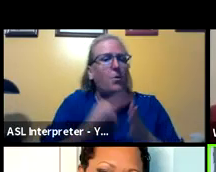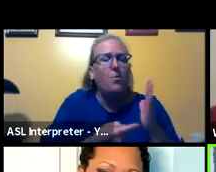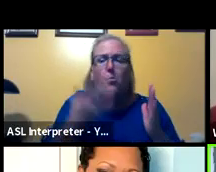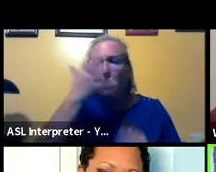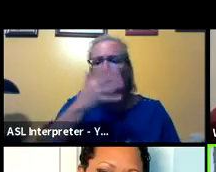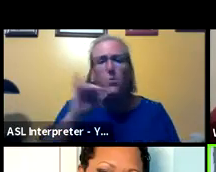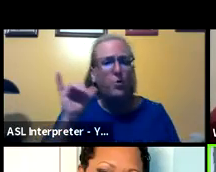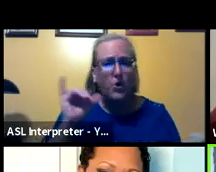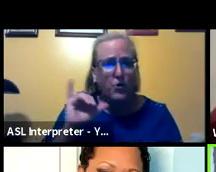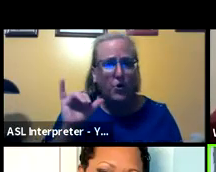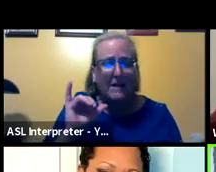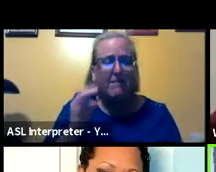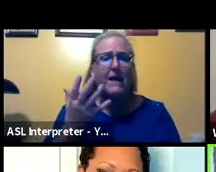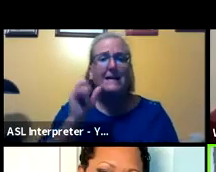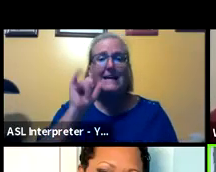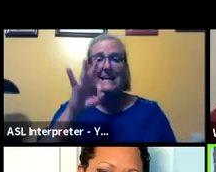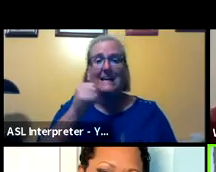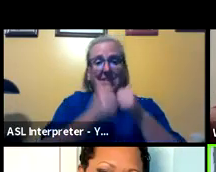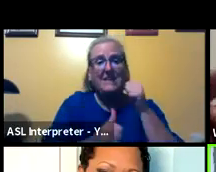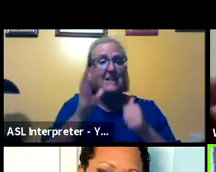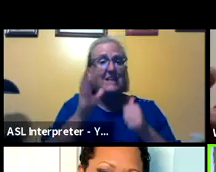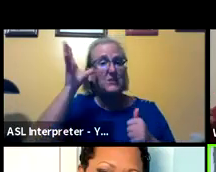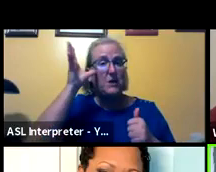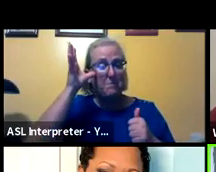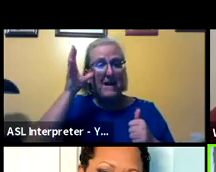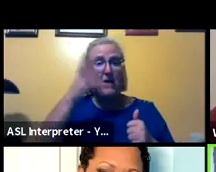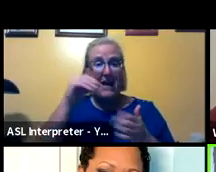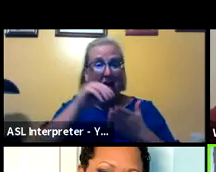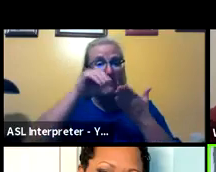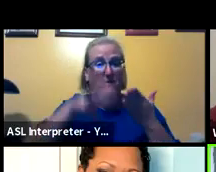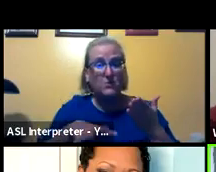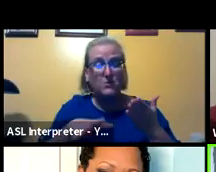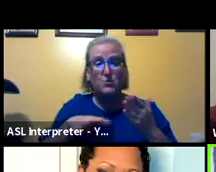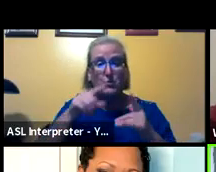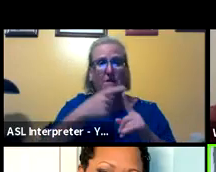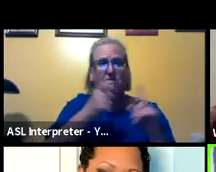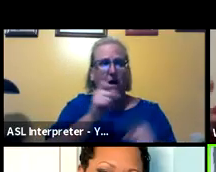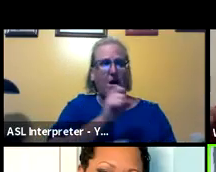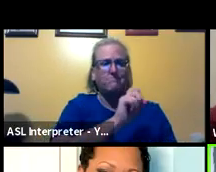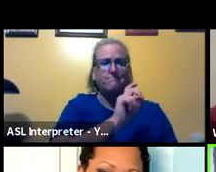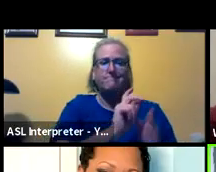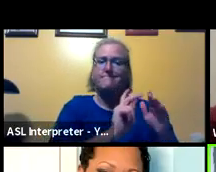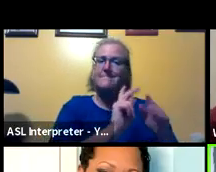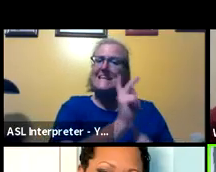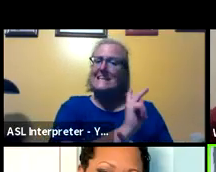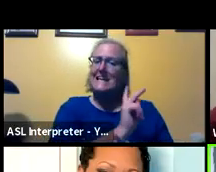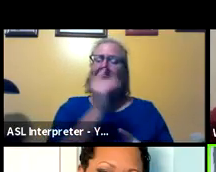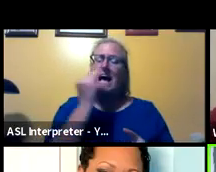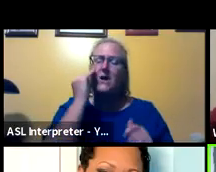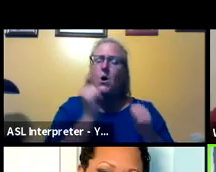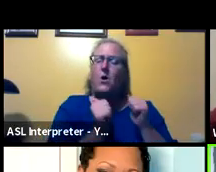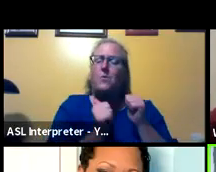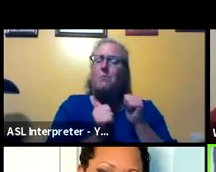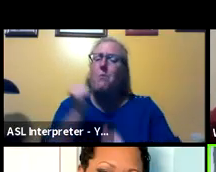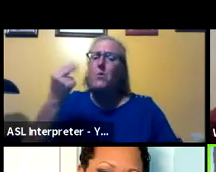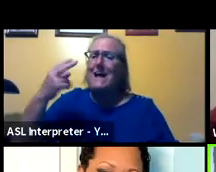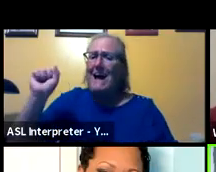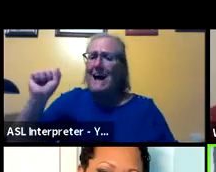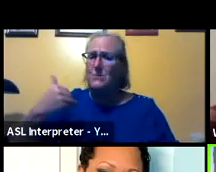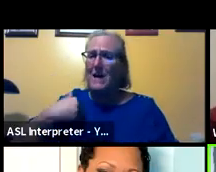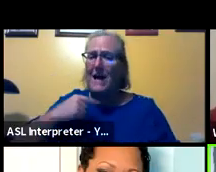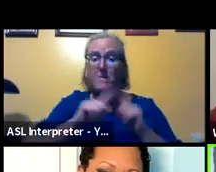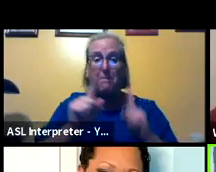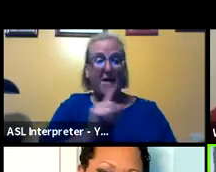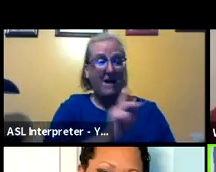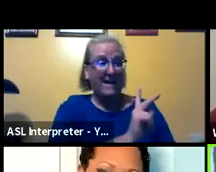going forward, if each parent and student from K, I know that they're doing it mostly in high school, but